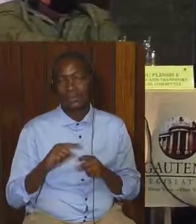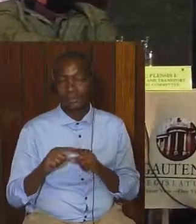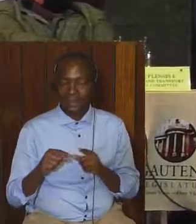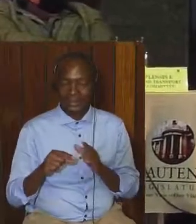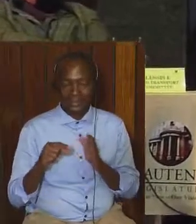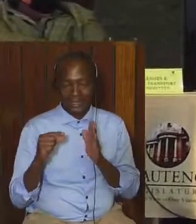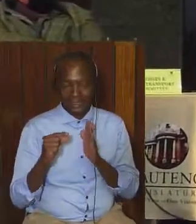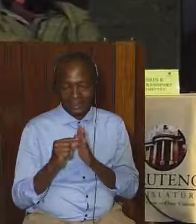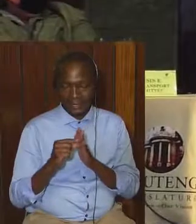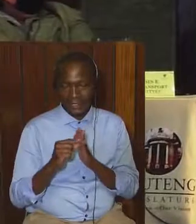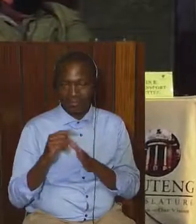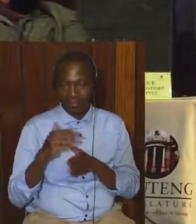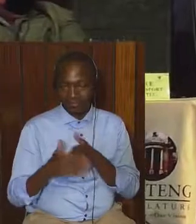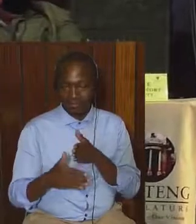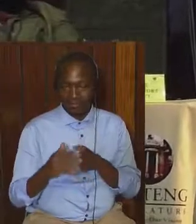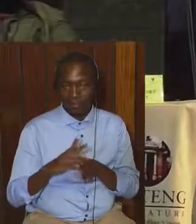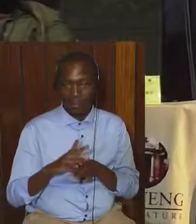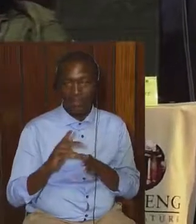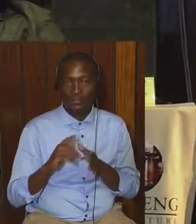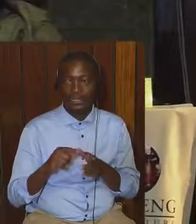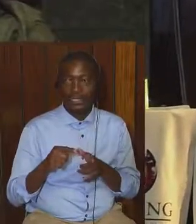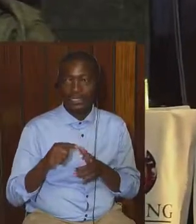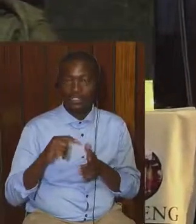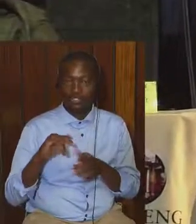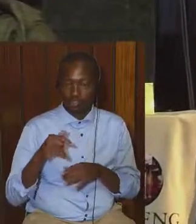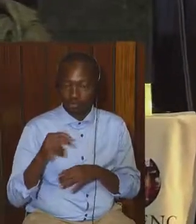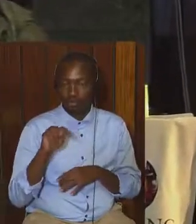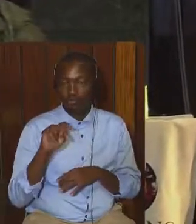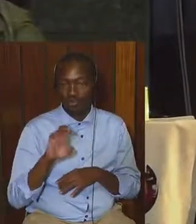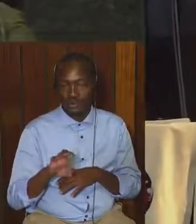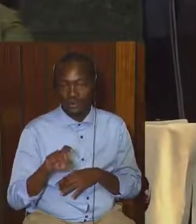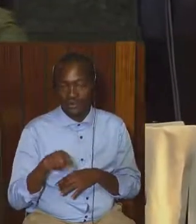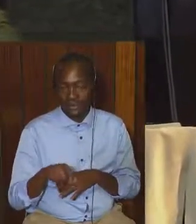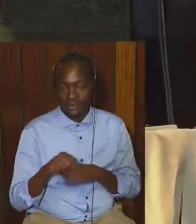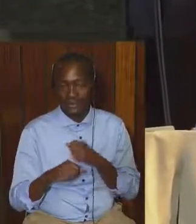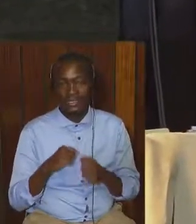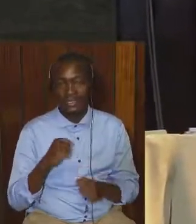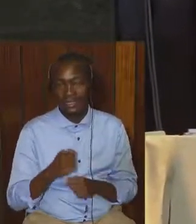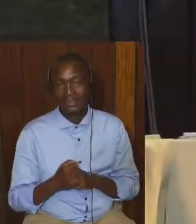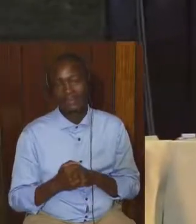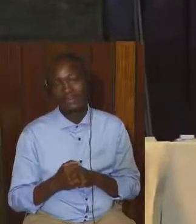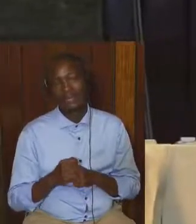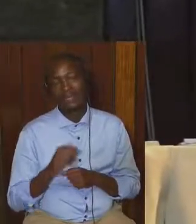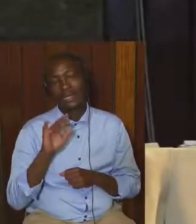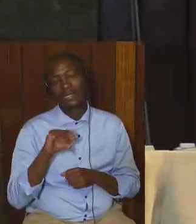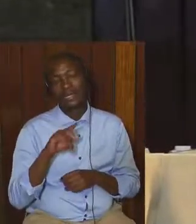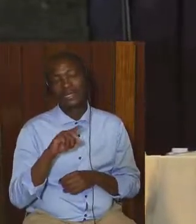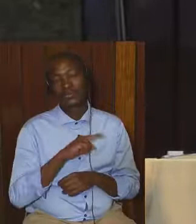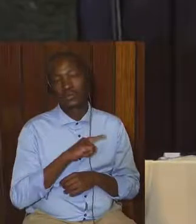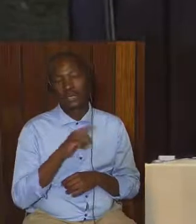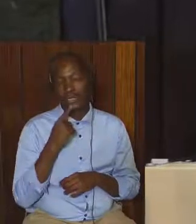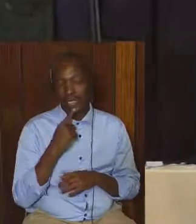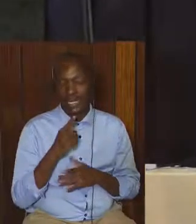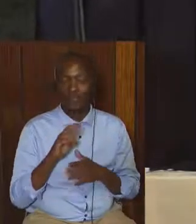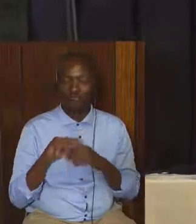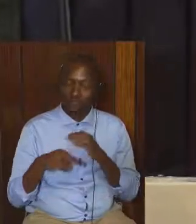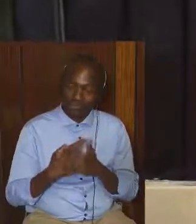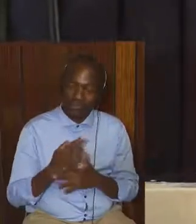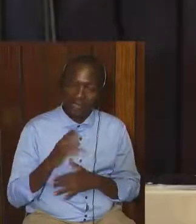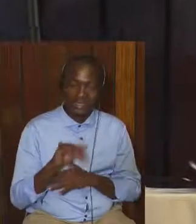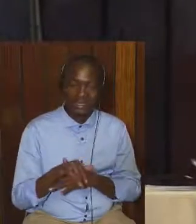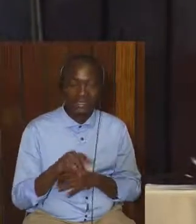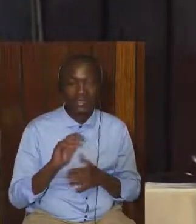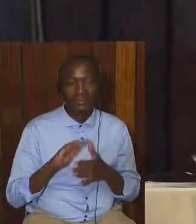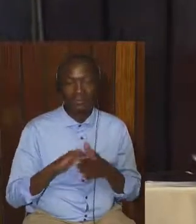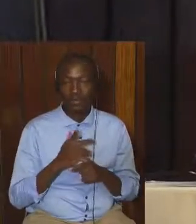for completion is the end of June this year. So that is what I was asking about, the revised dates. Have you revised it? Because it's